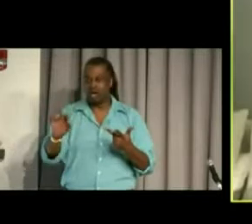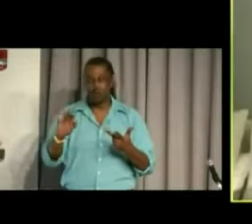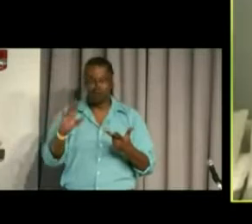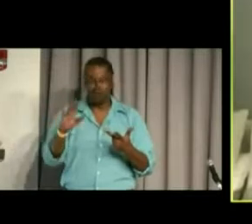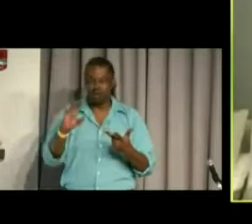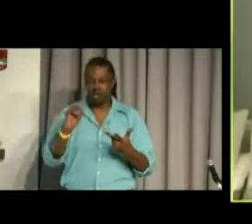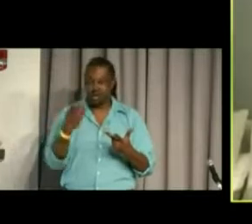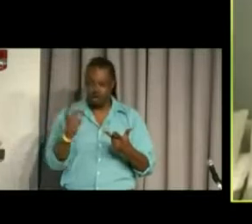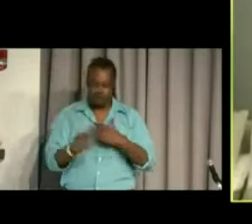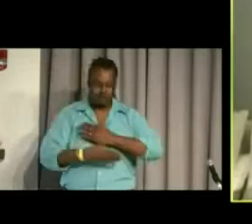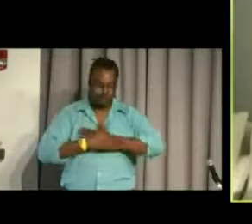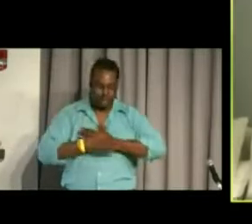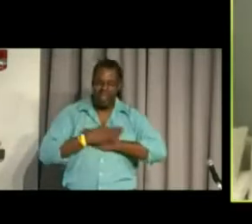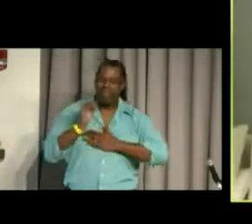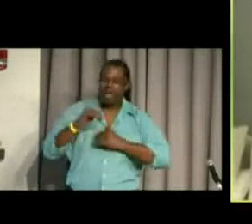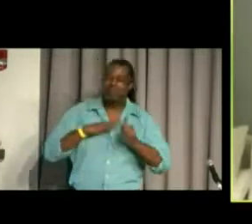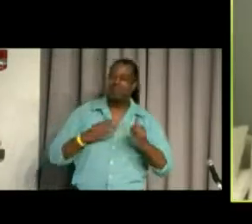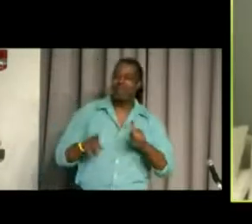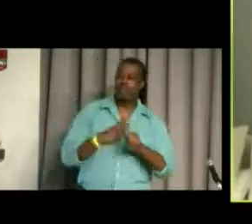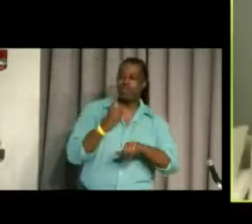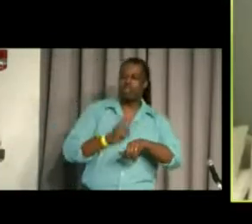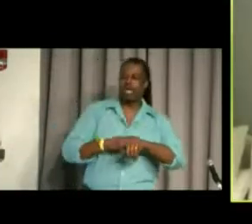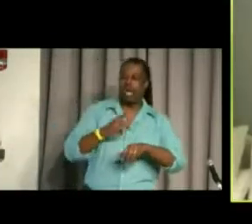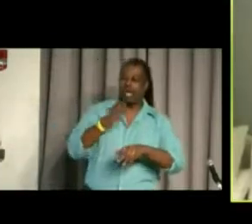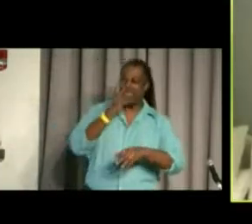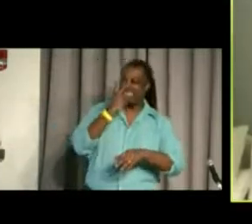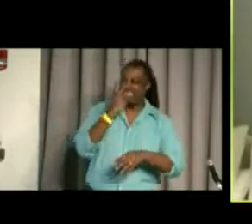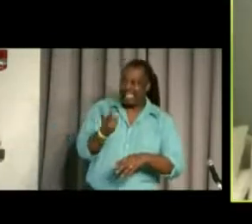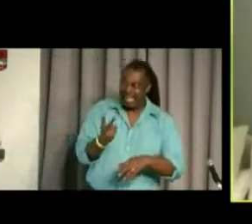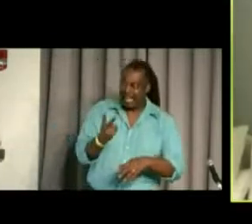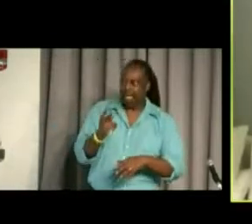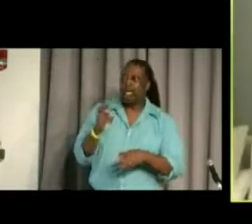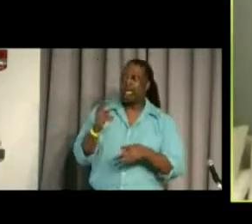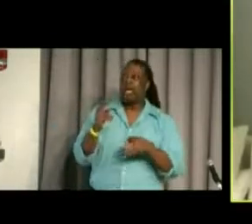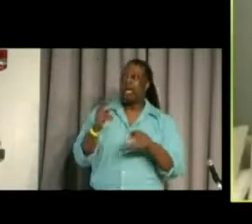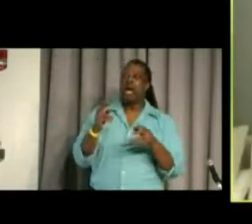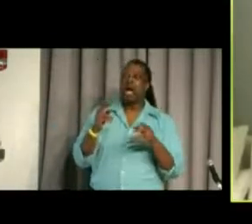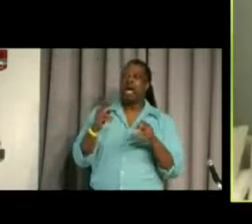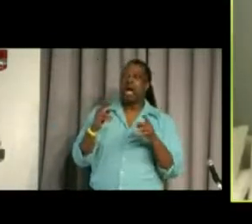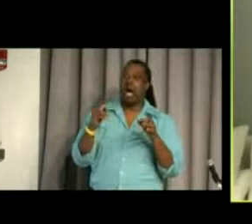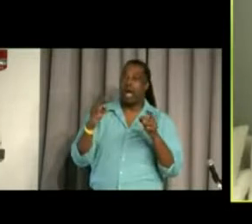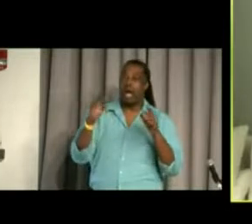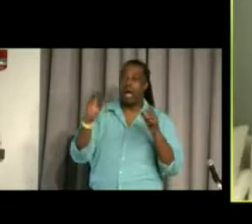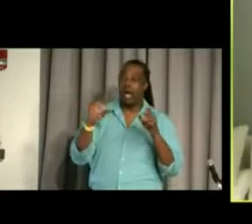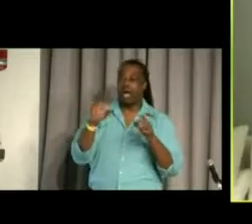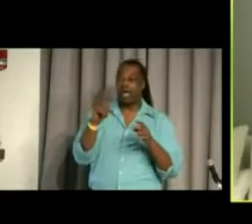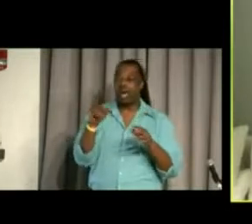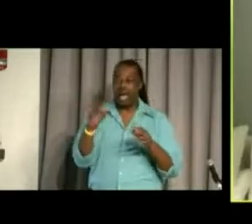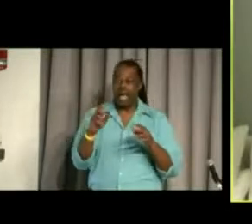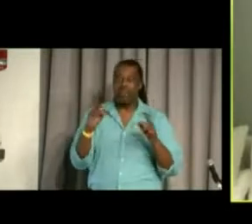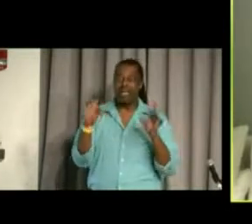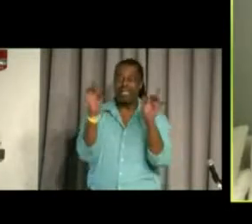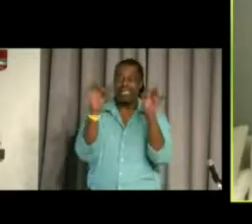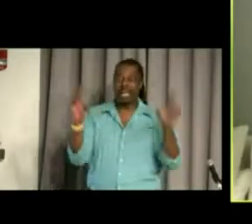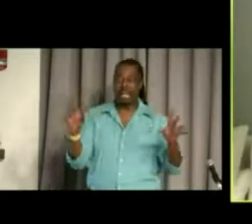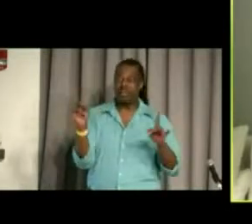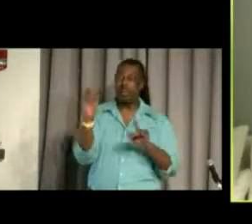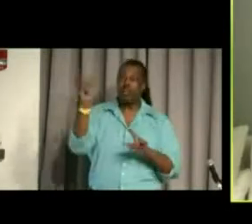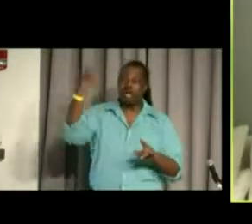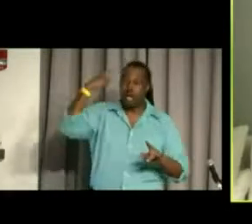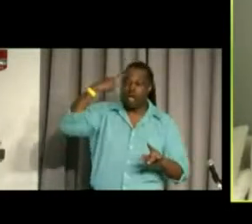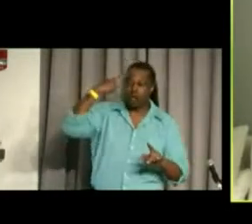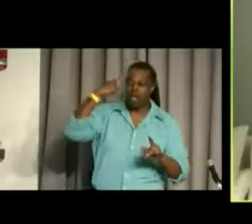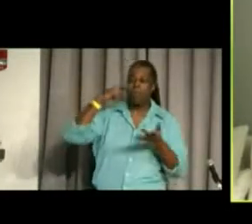direct experience of seeing a climate disaster in which the government willfully neglected to take care of our